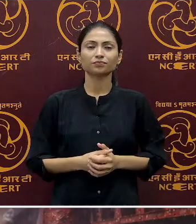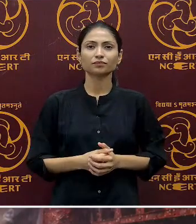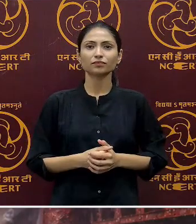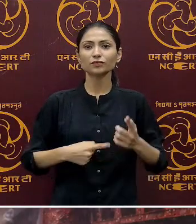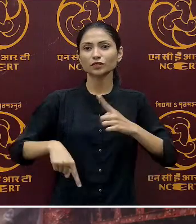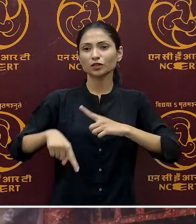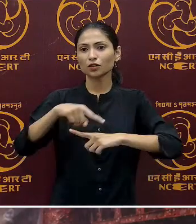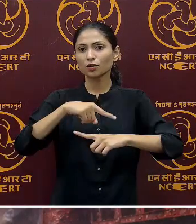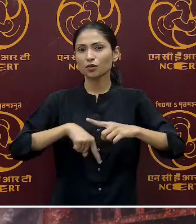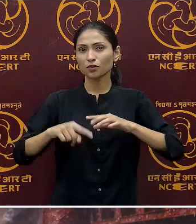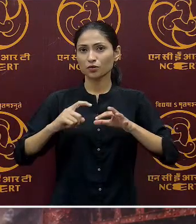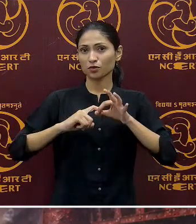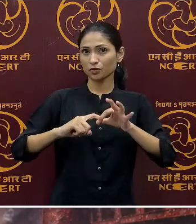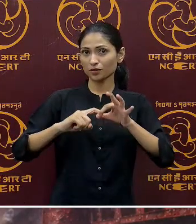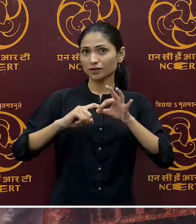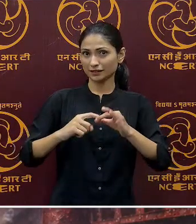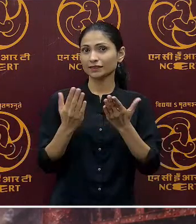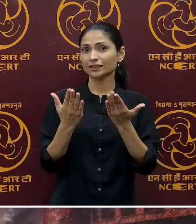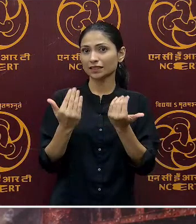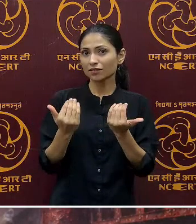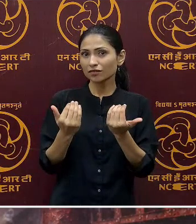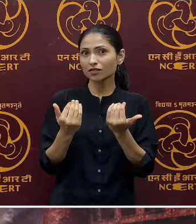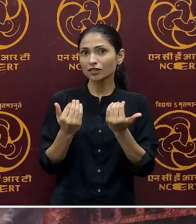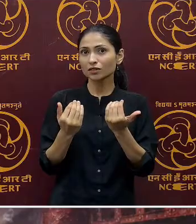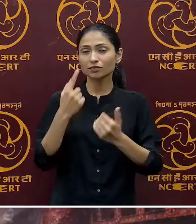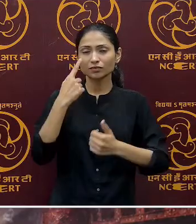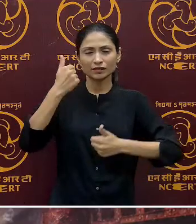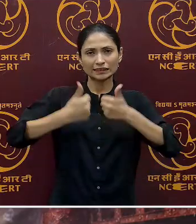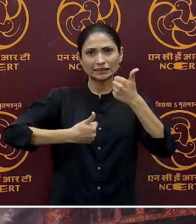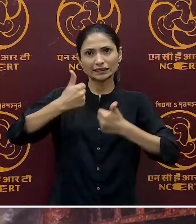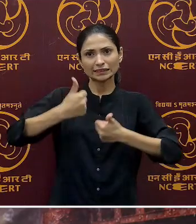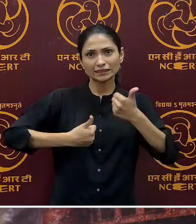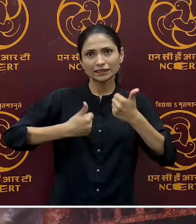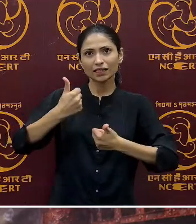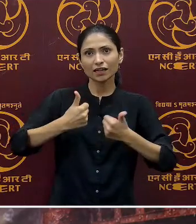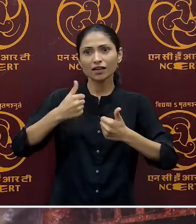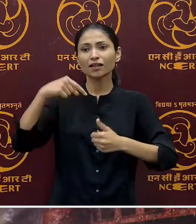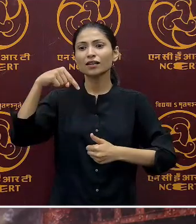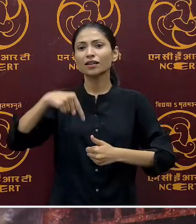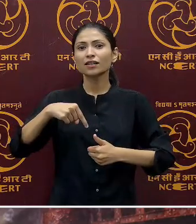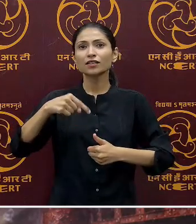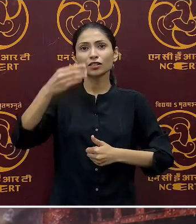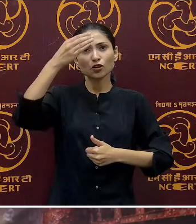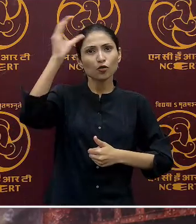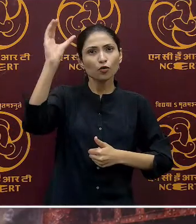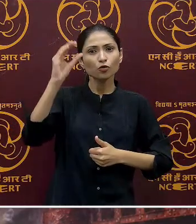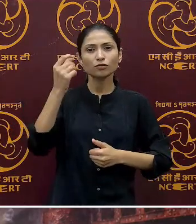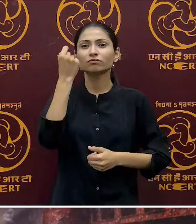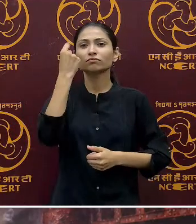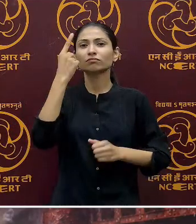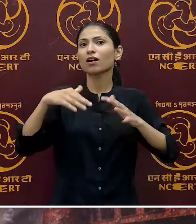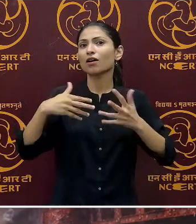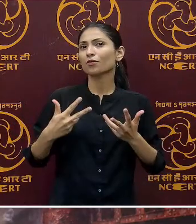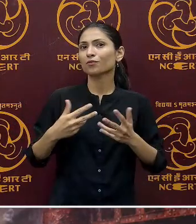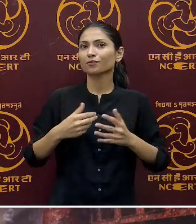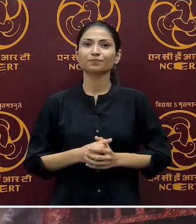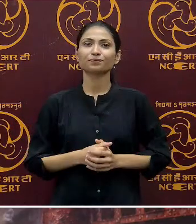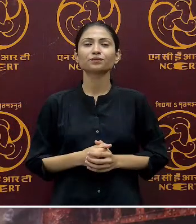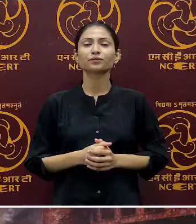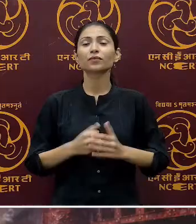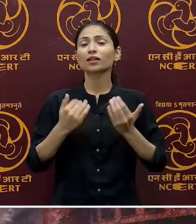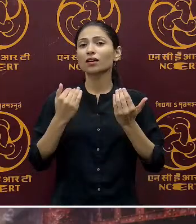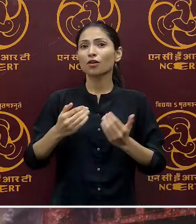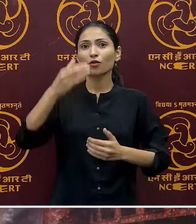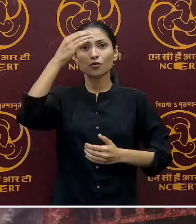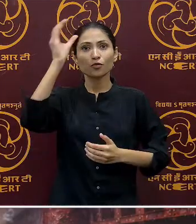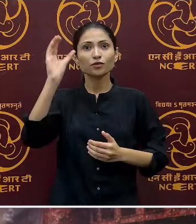questions available to check ourselves how better we understand this concept. Now the question is, the process of formation